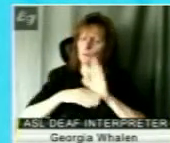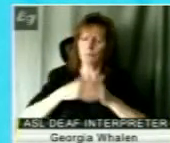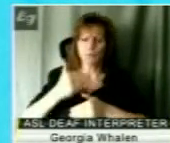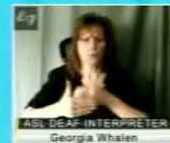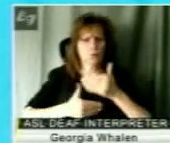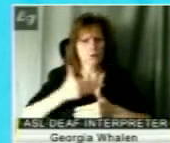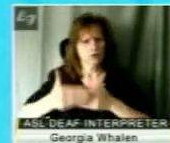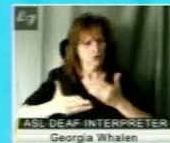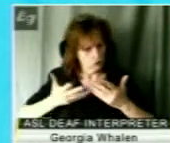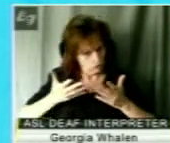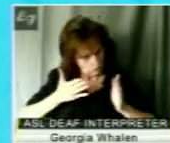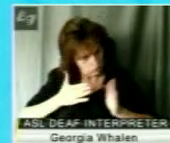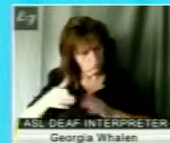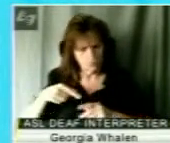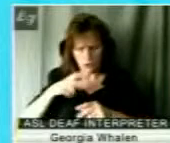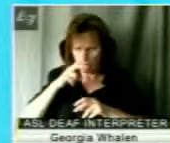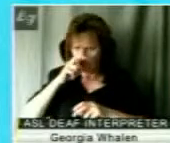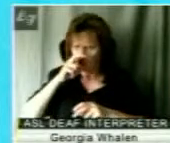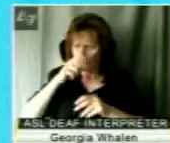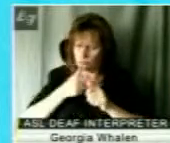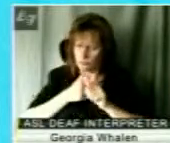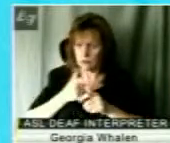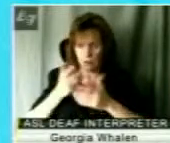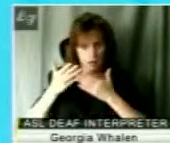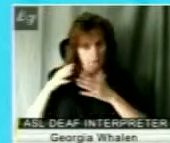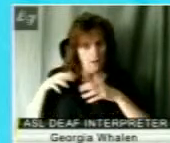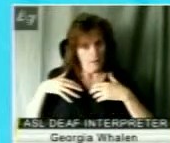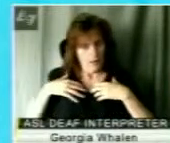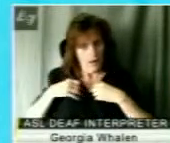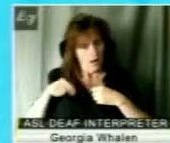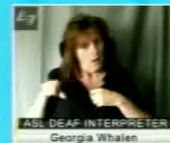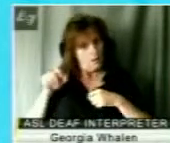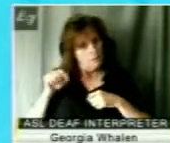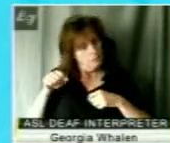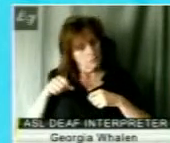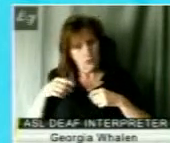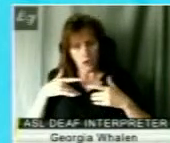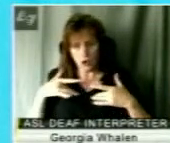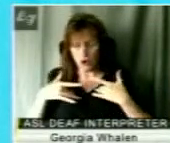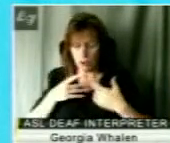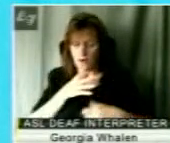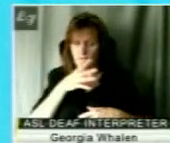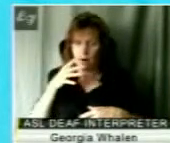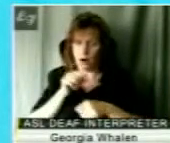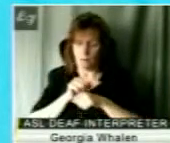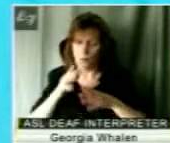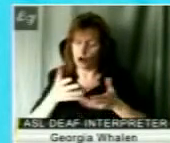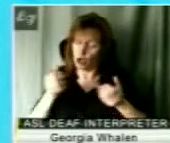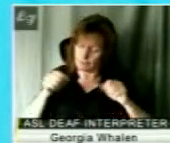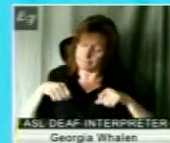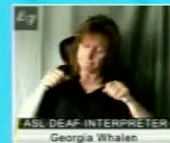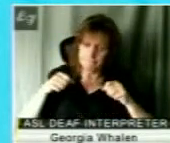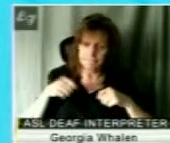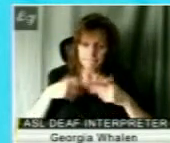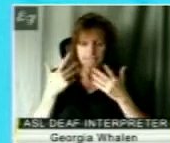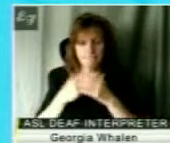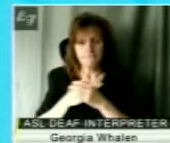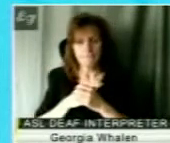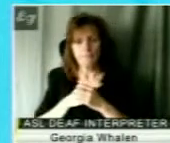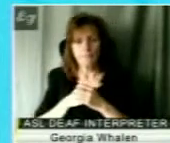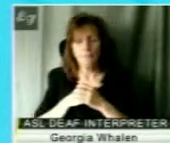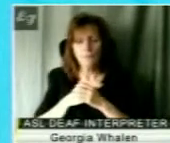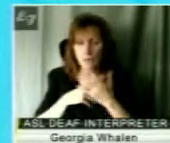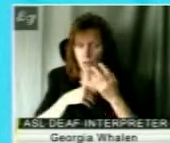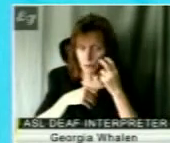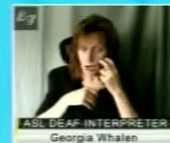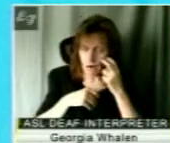us within public health are quite concerned and tuned into these issues. And so our colleagues, whether it's down Haldim and Norfolk Way or